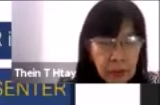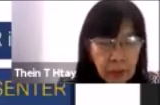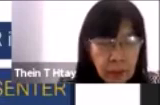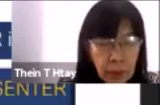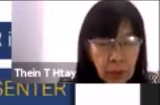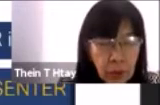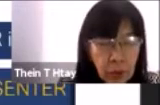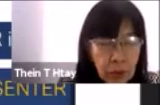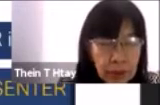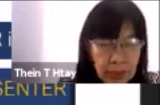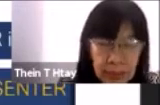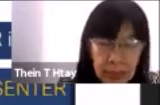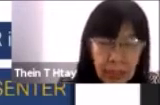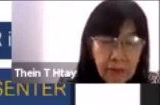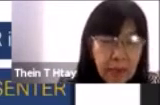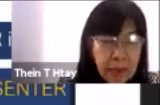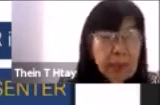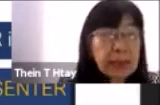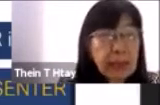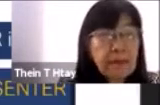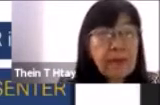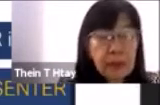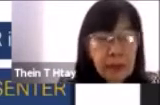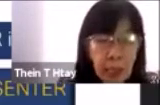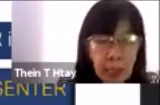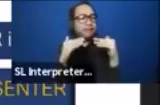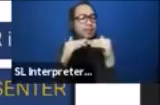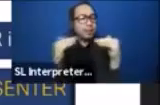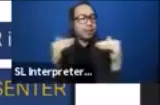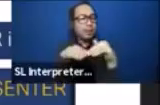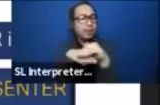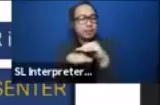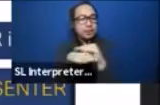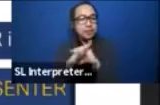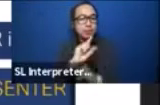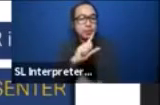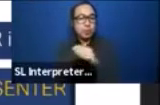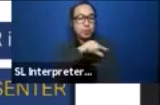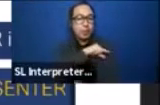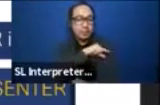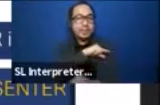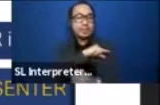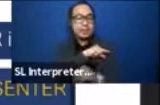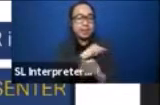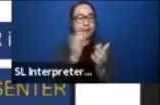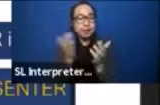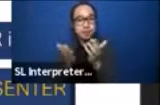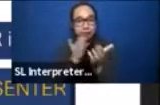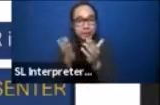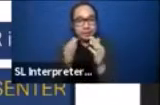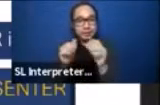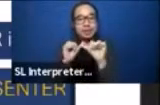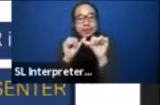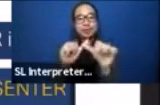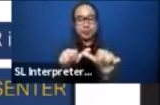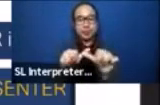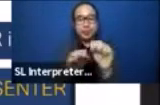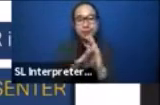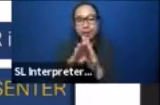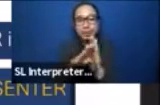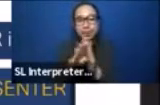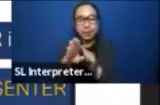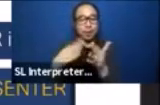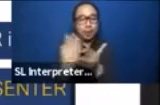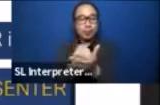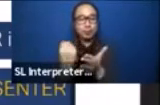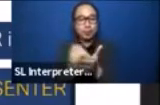to quality HIV and health services and sustainable development opportunities. His role